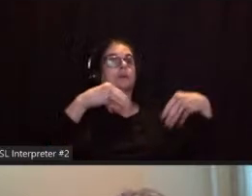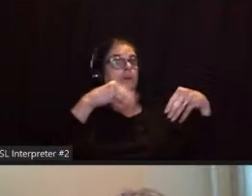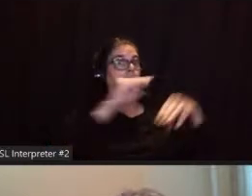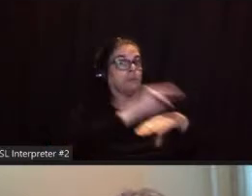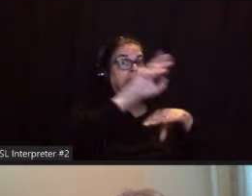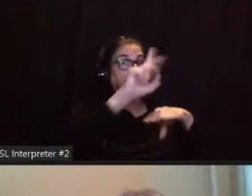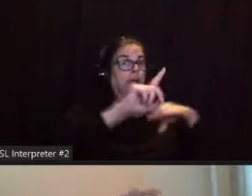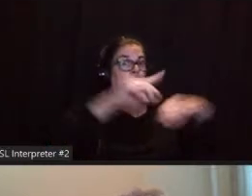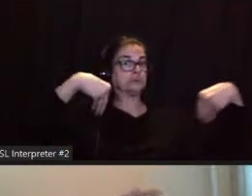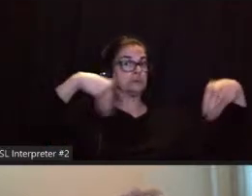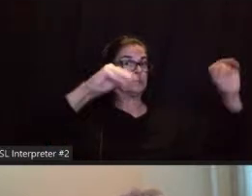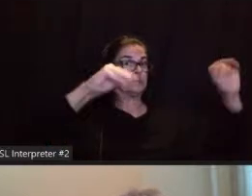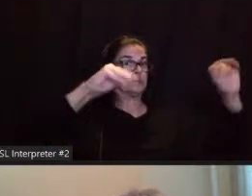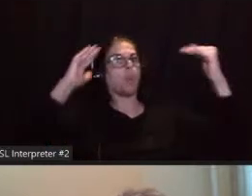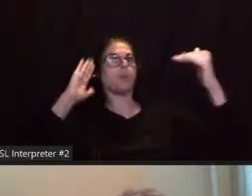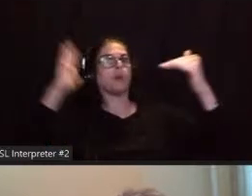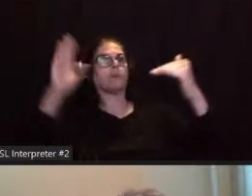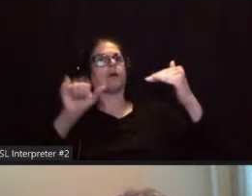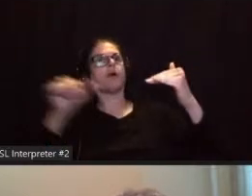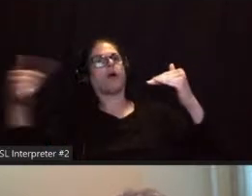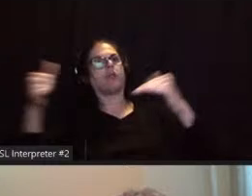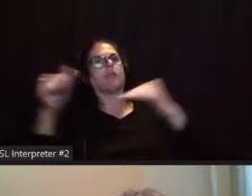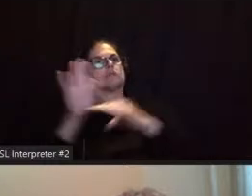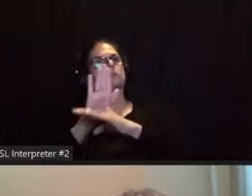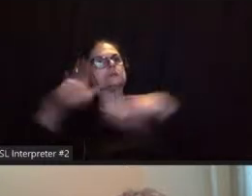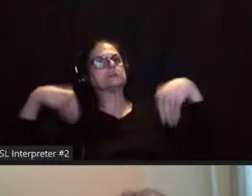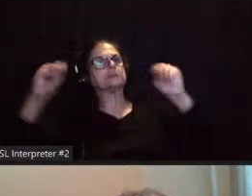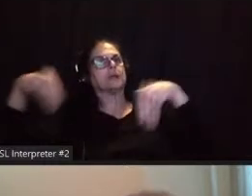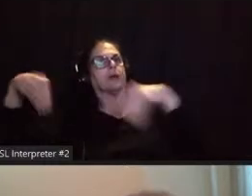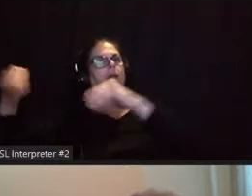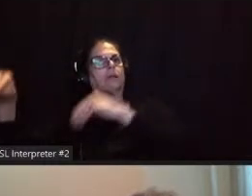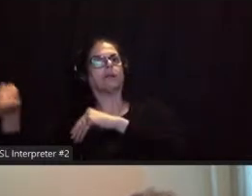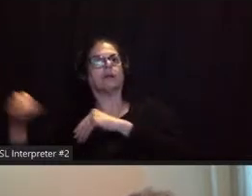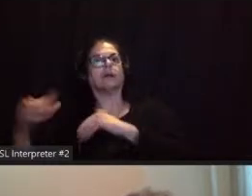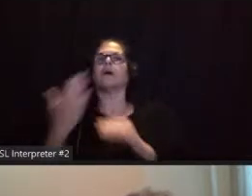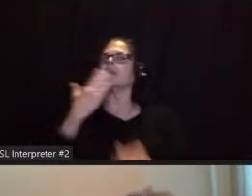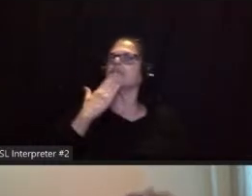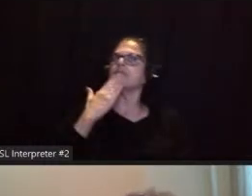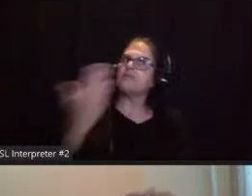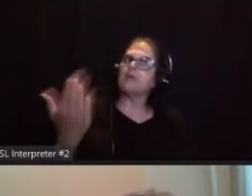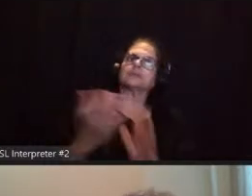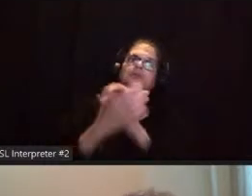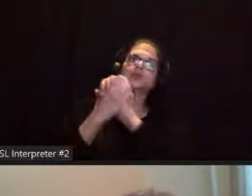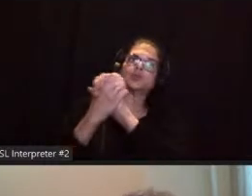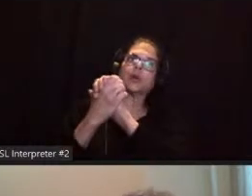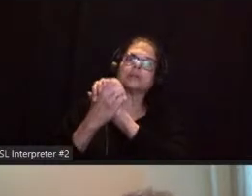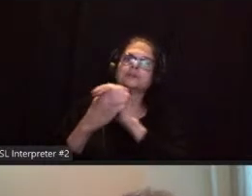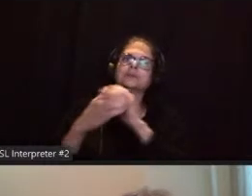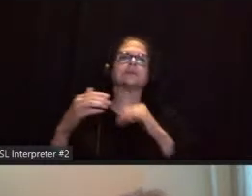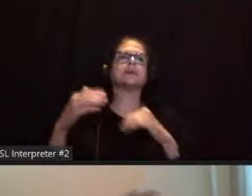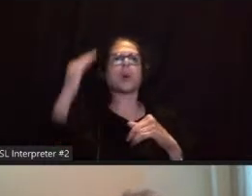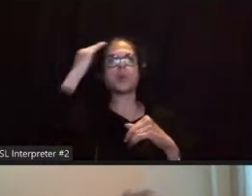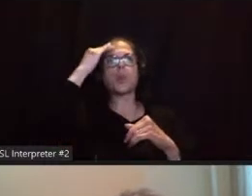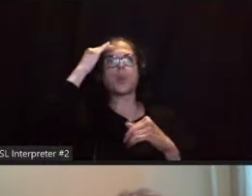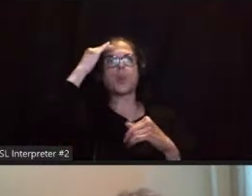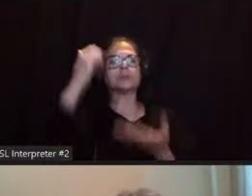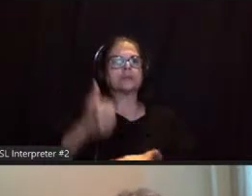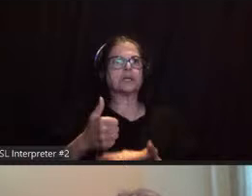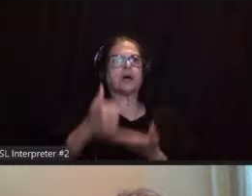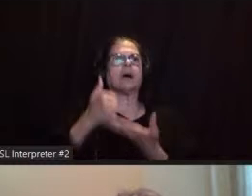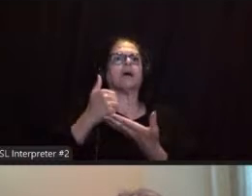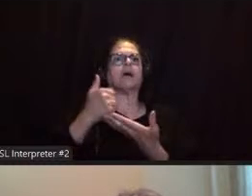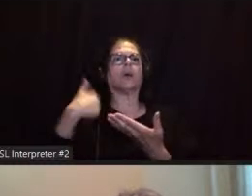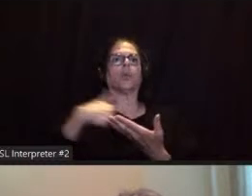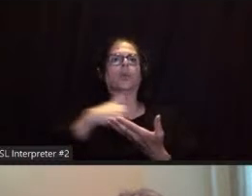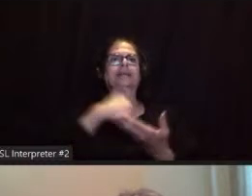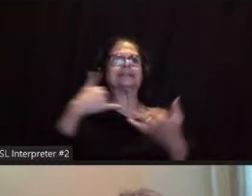well. Well, once again, thanks and congrats, because that's really helpful. I know we still need